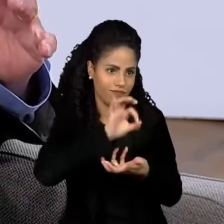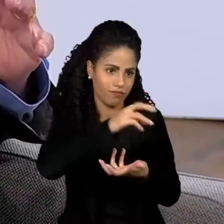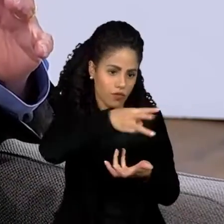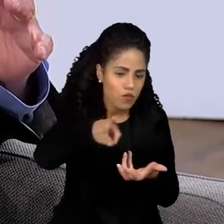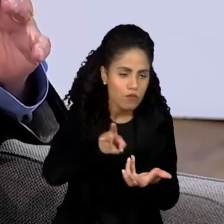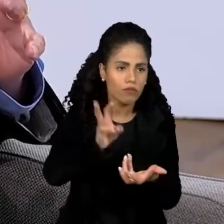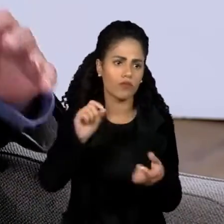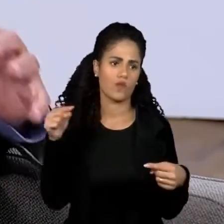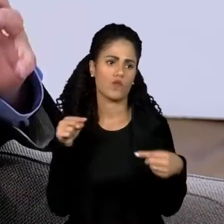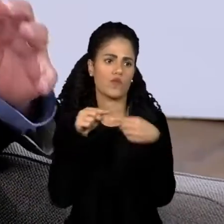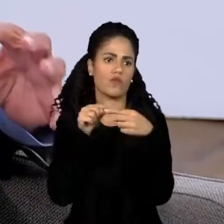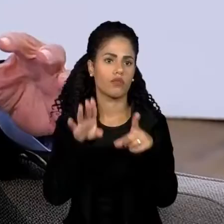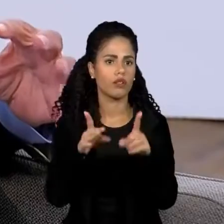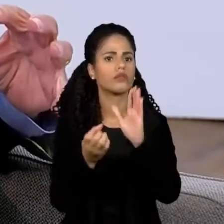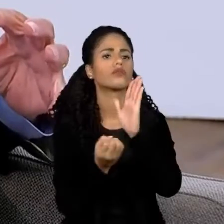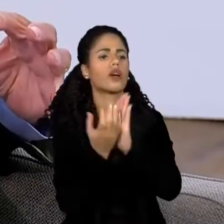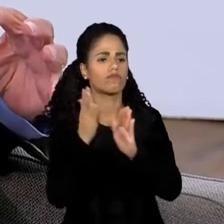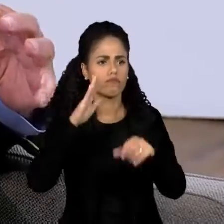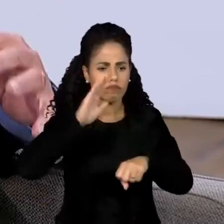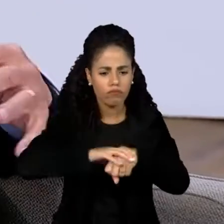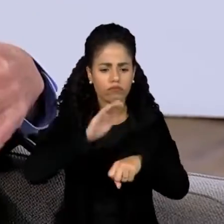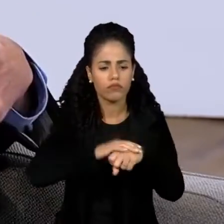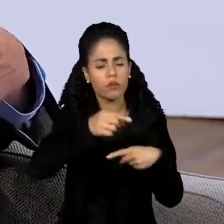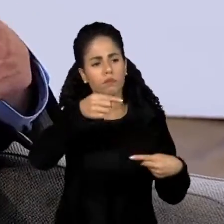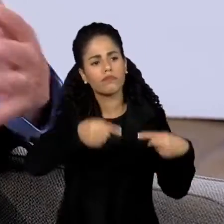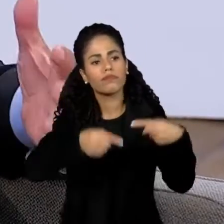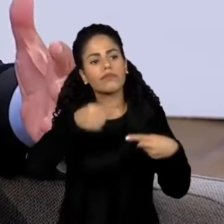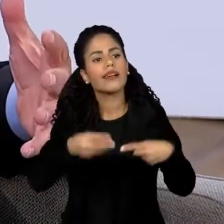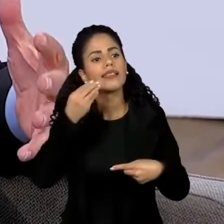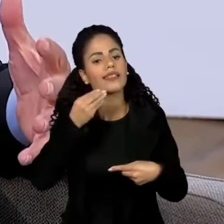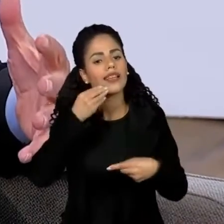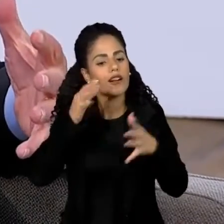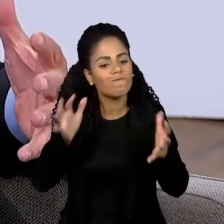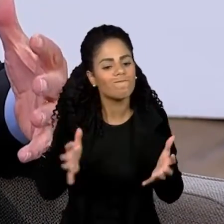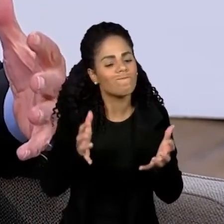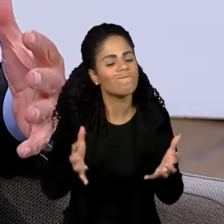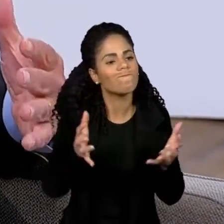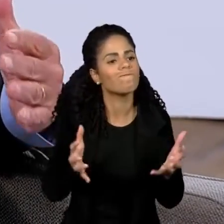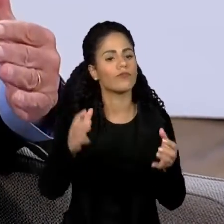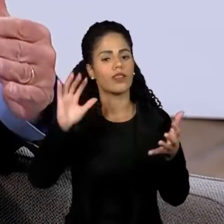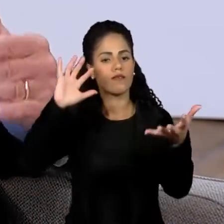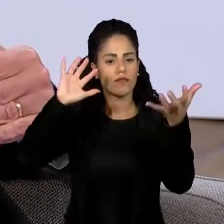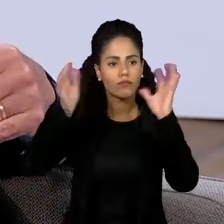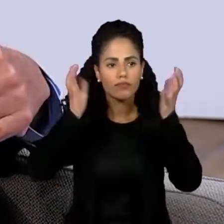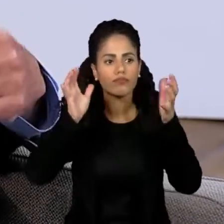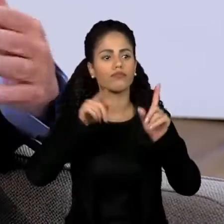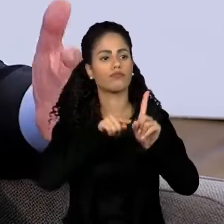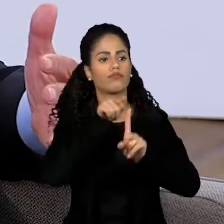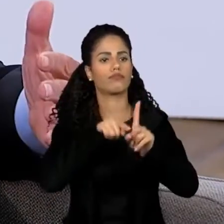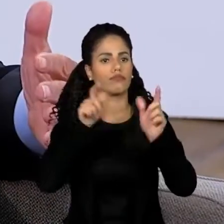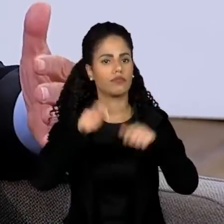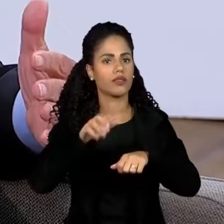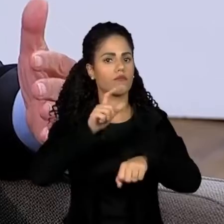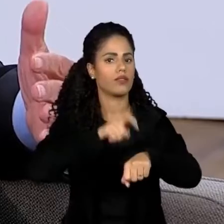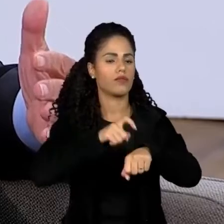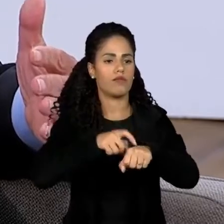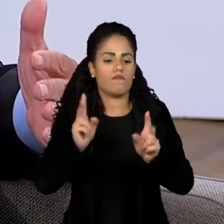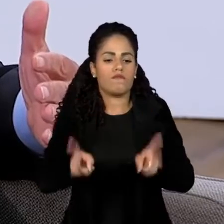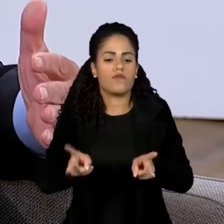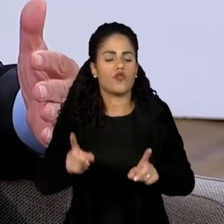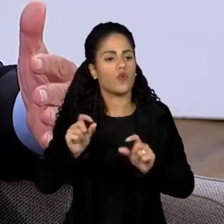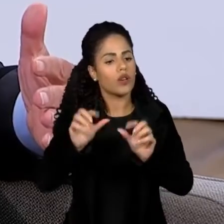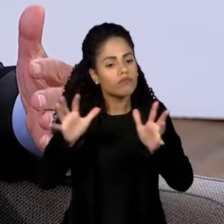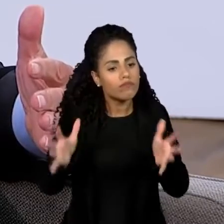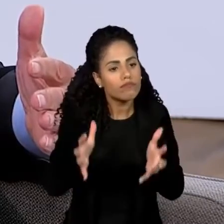and one can design policies that respond to climate change that actually promote